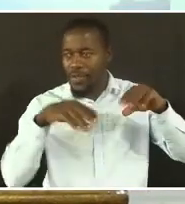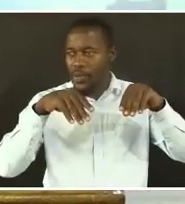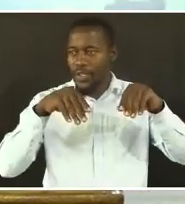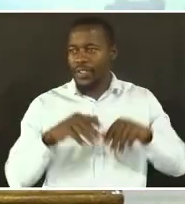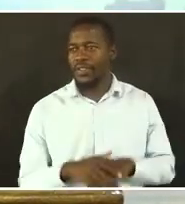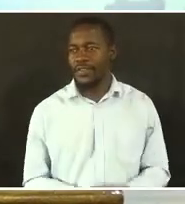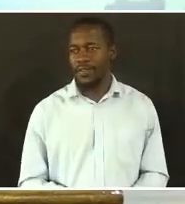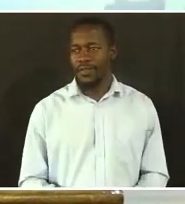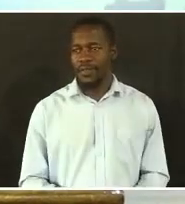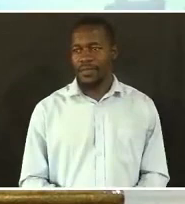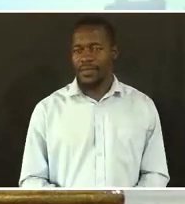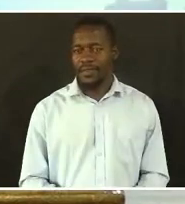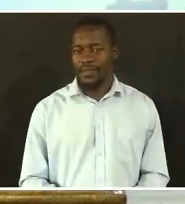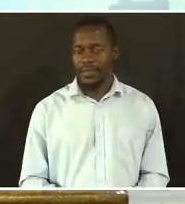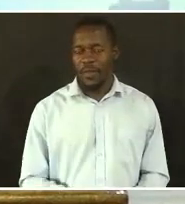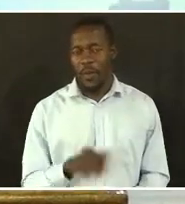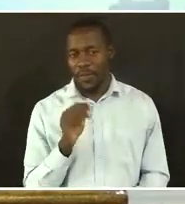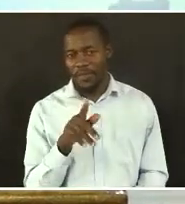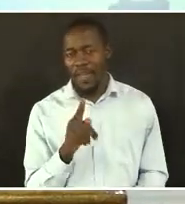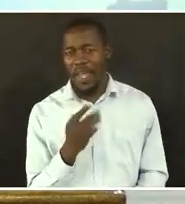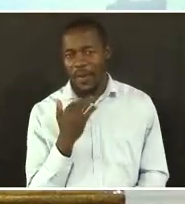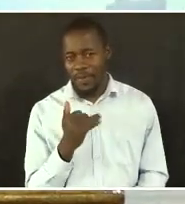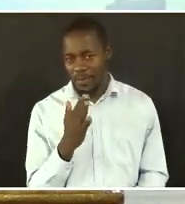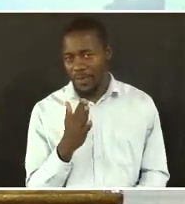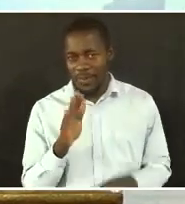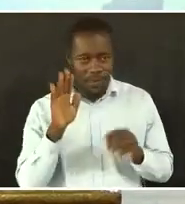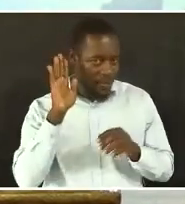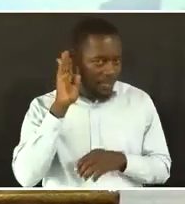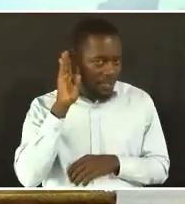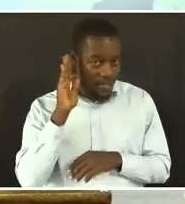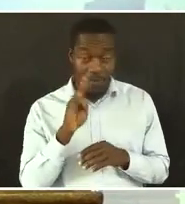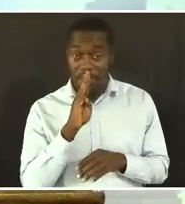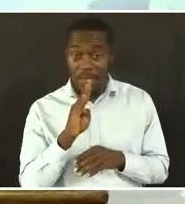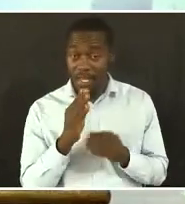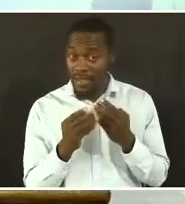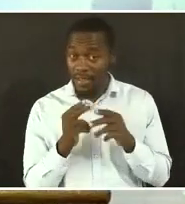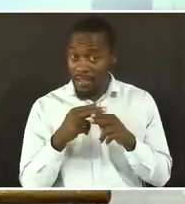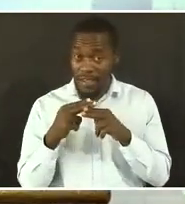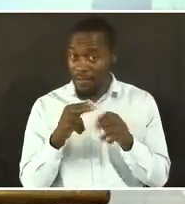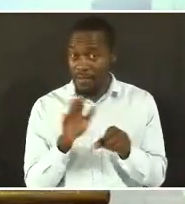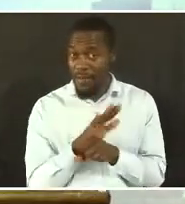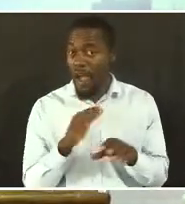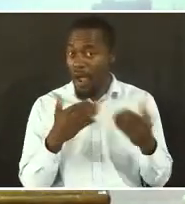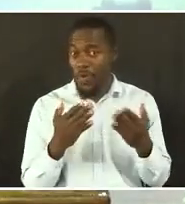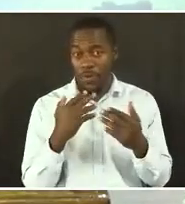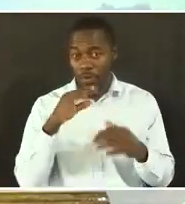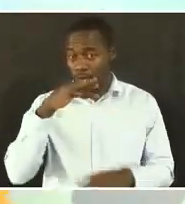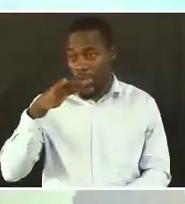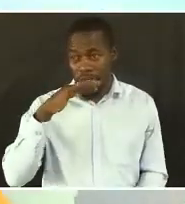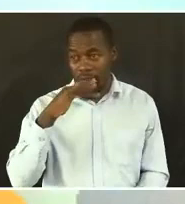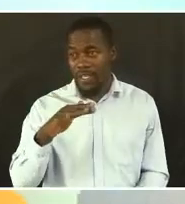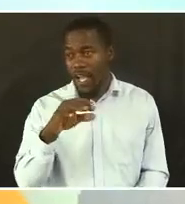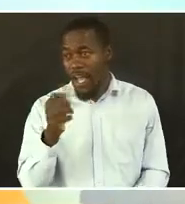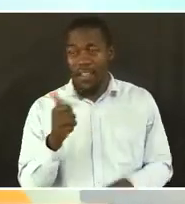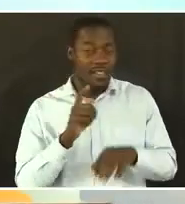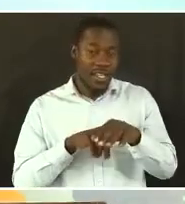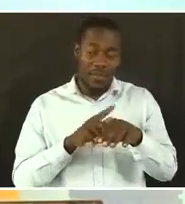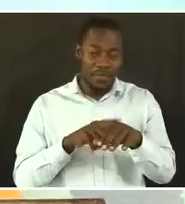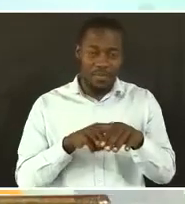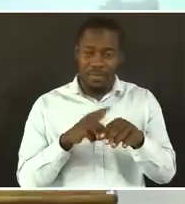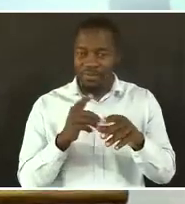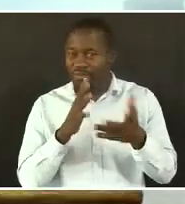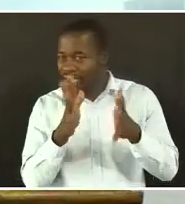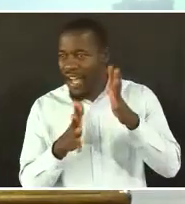Now, I want you to listen to the arguments of everyone. You know, be careful about how you argue. At times, your argument can